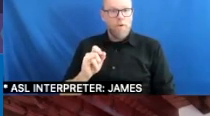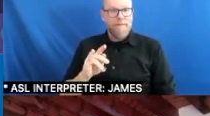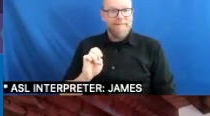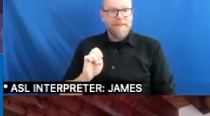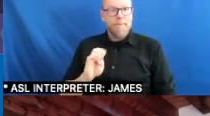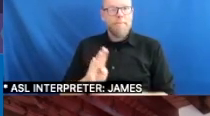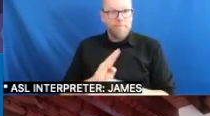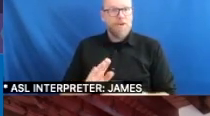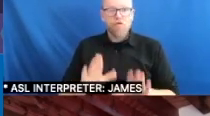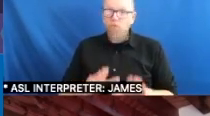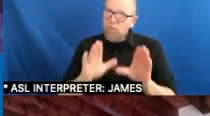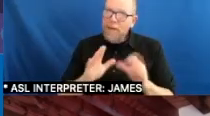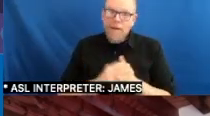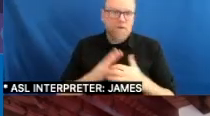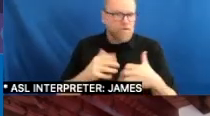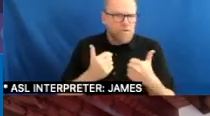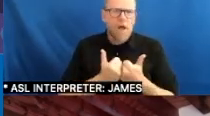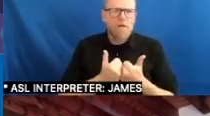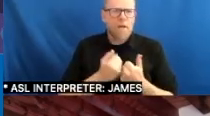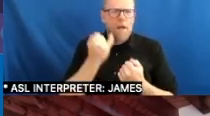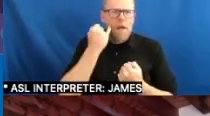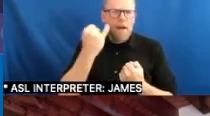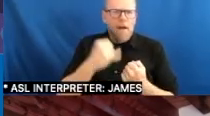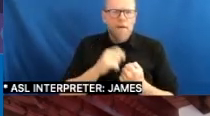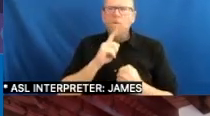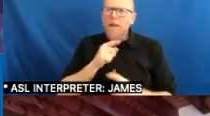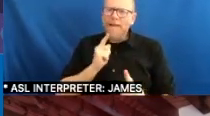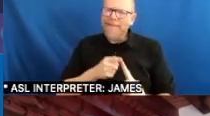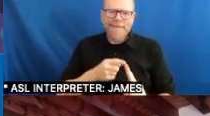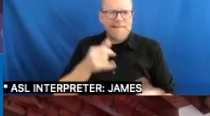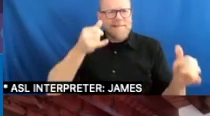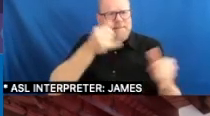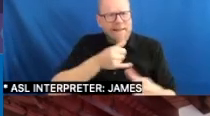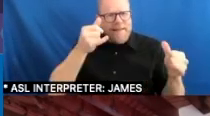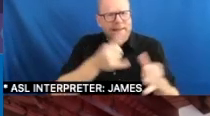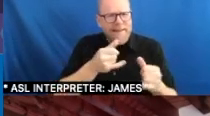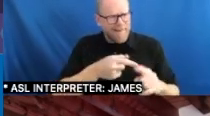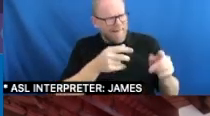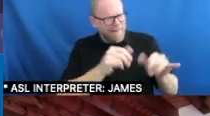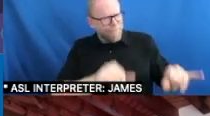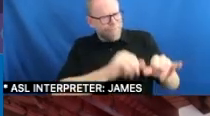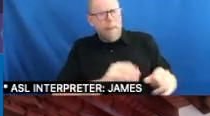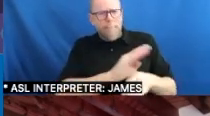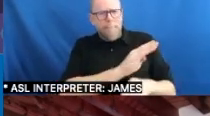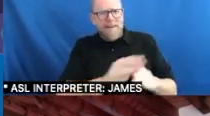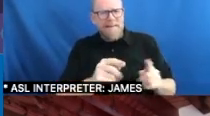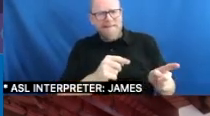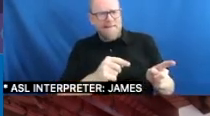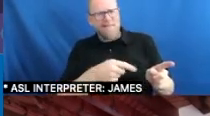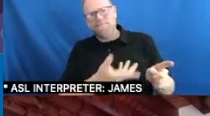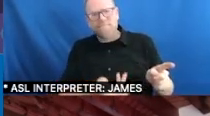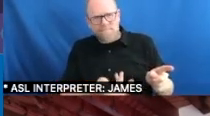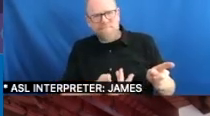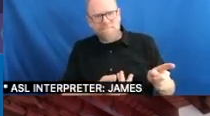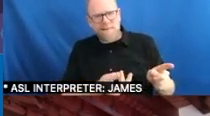this common notion and point out how silly it is that a typical business is basically designed to make rich